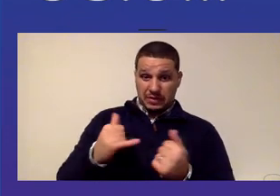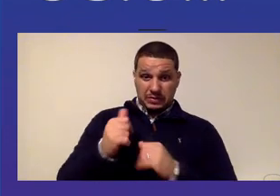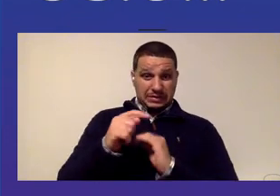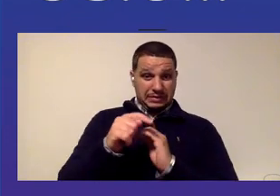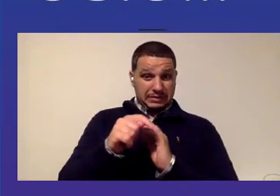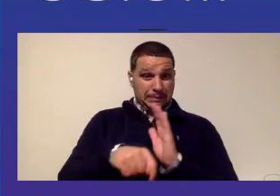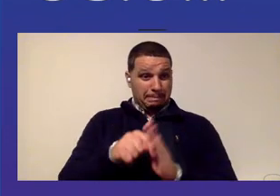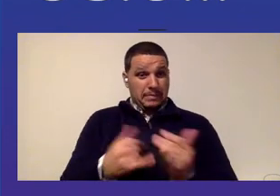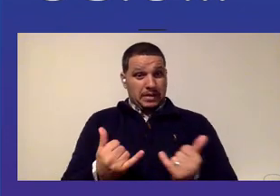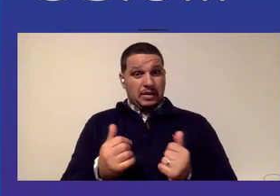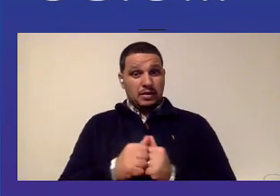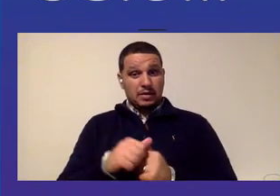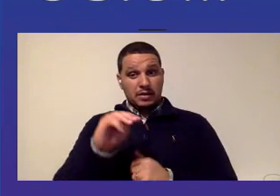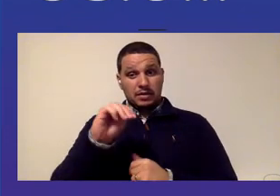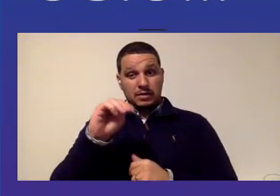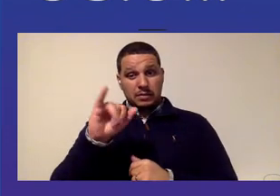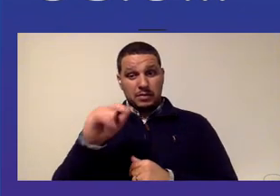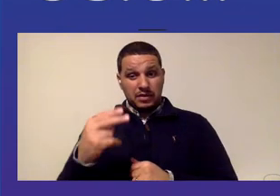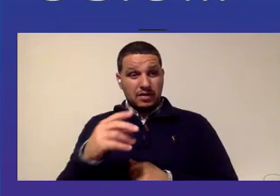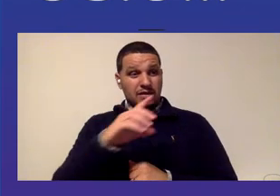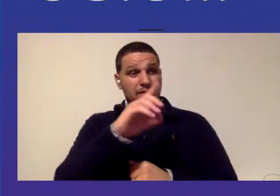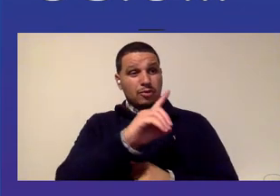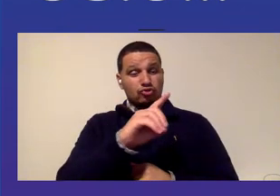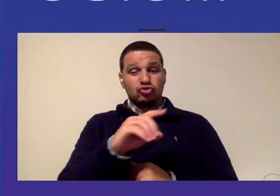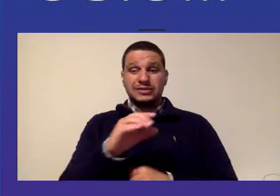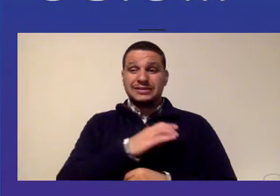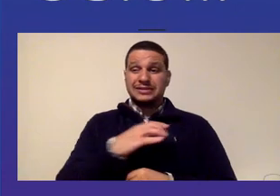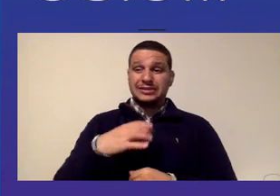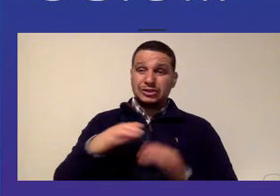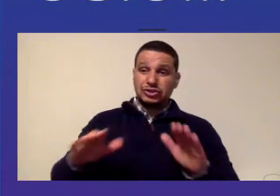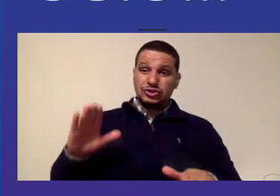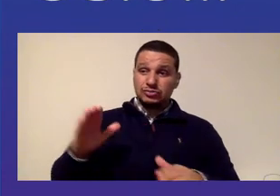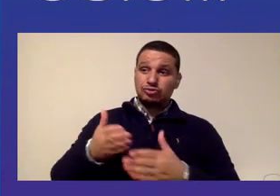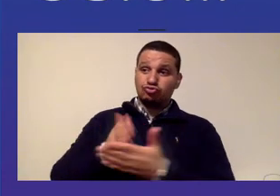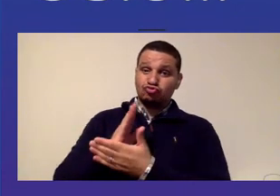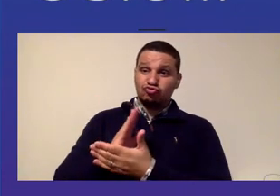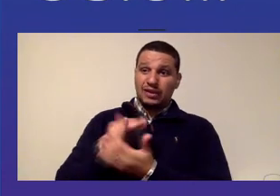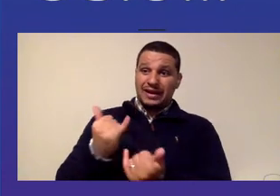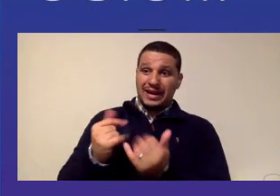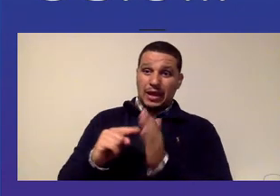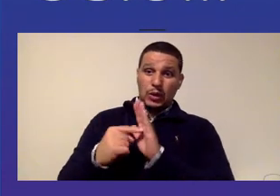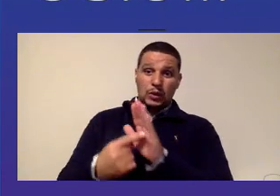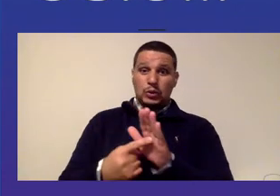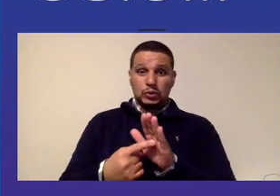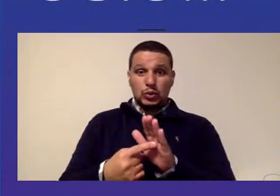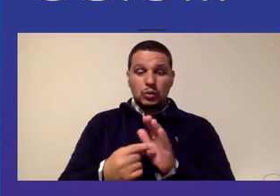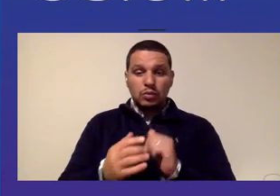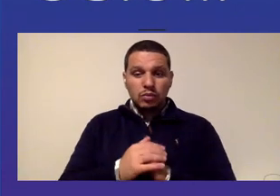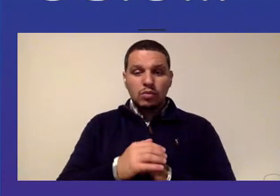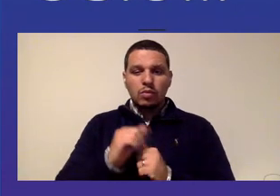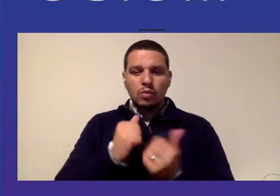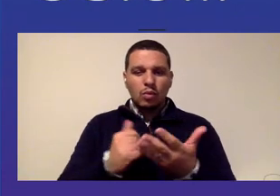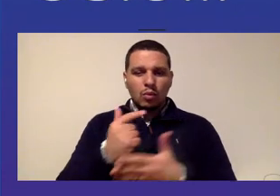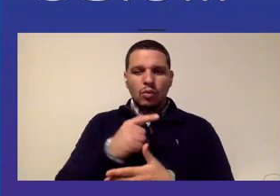of democracy, citizenship, and rights are being revealed. All of these are a